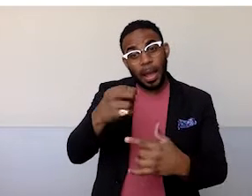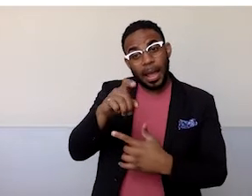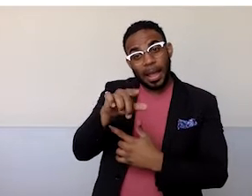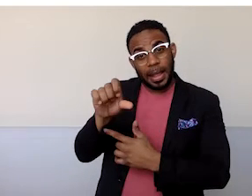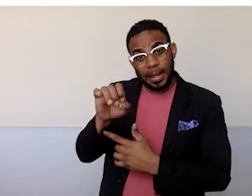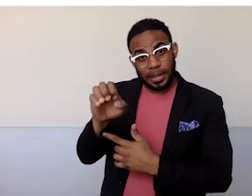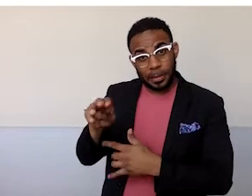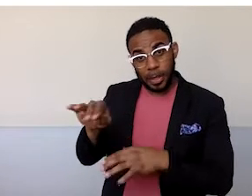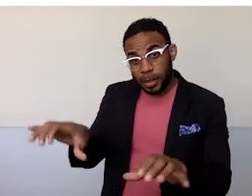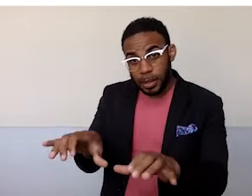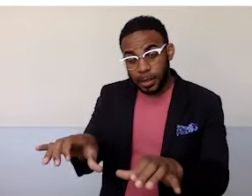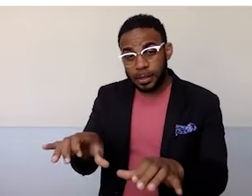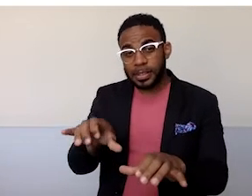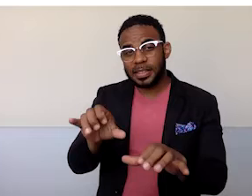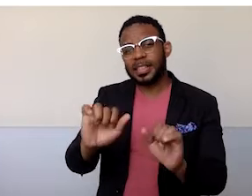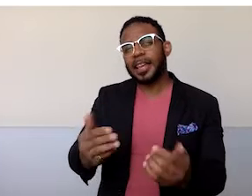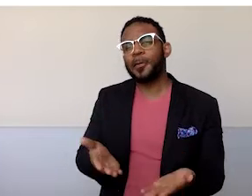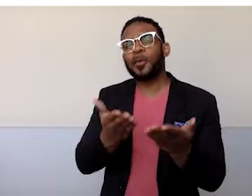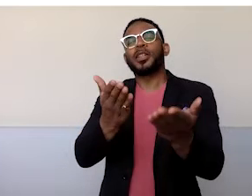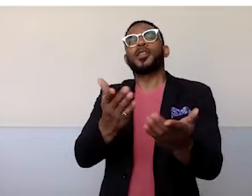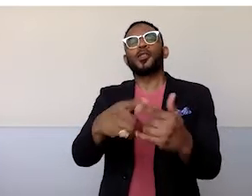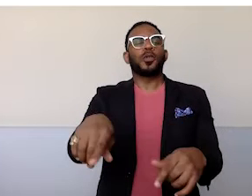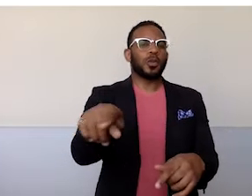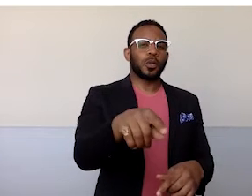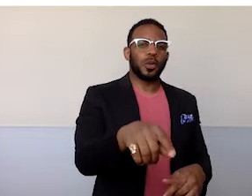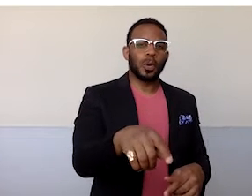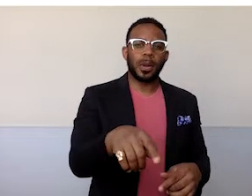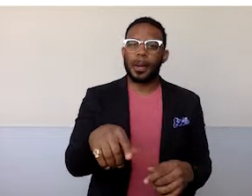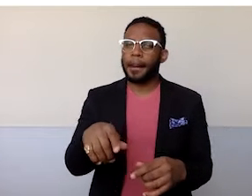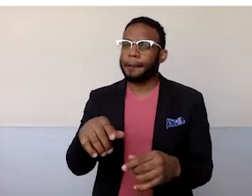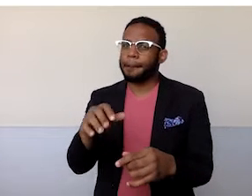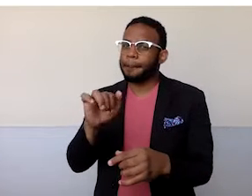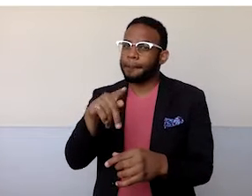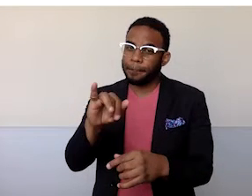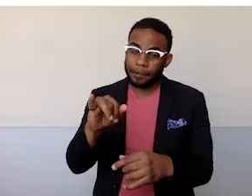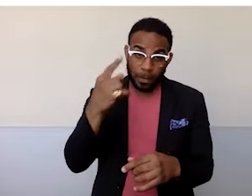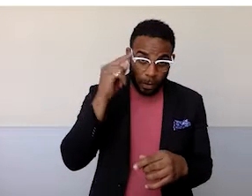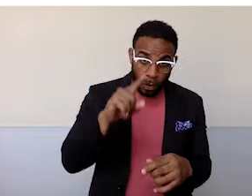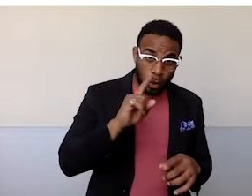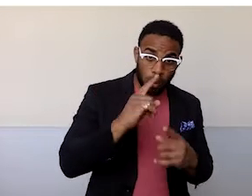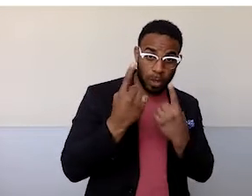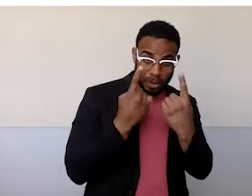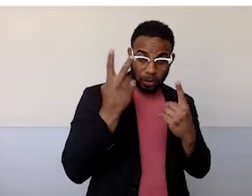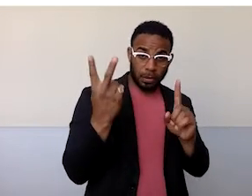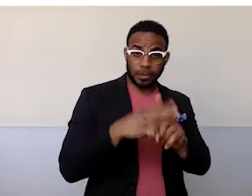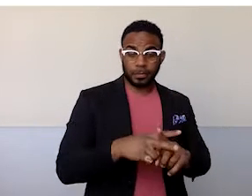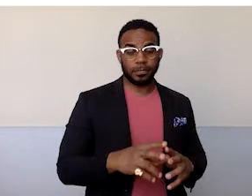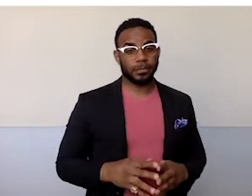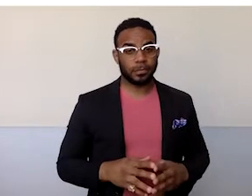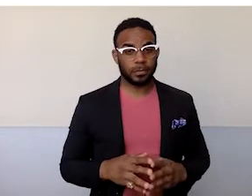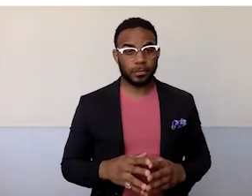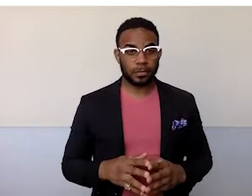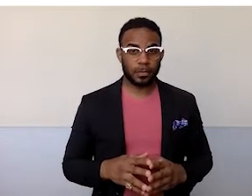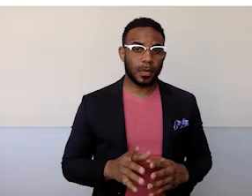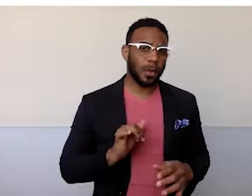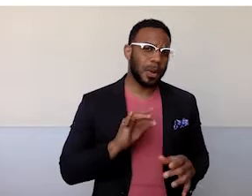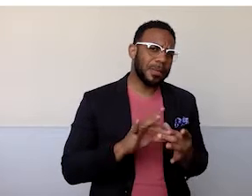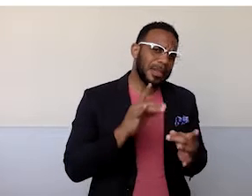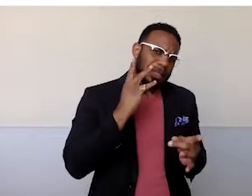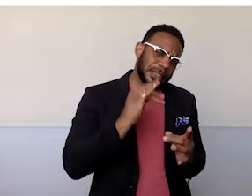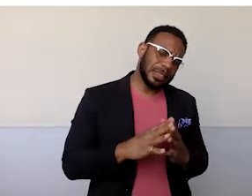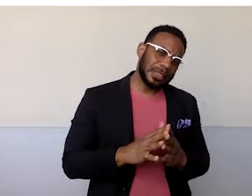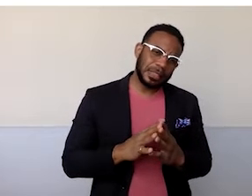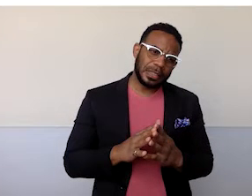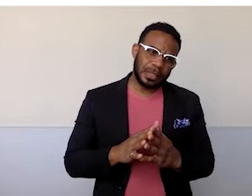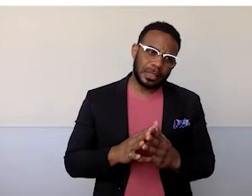CMS does is that it presents to you an API for you to consume. And so, what I'm saying in essence is